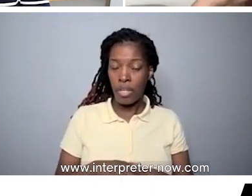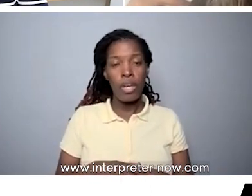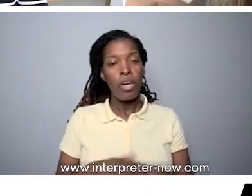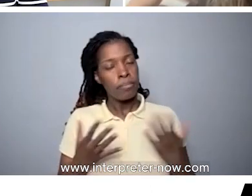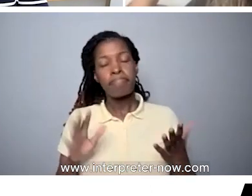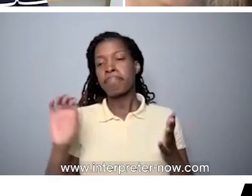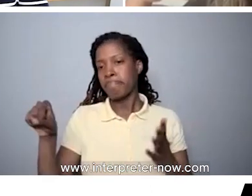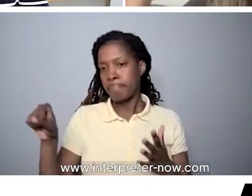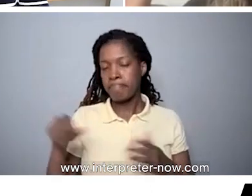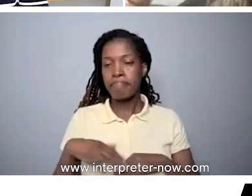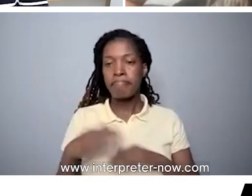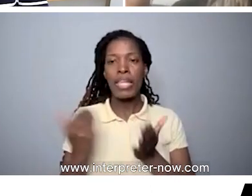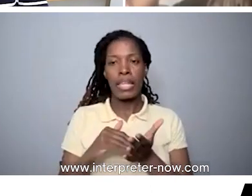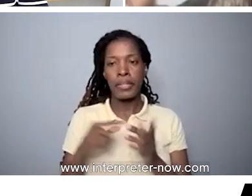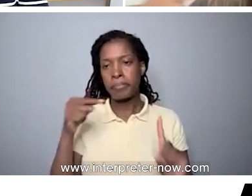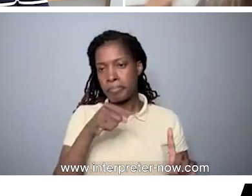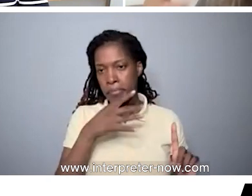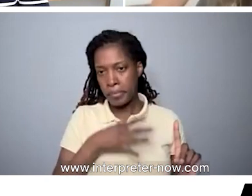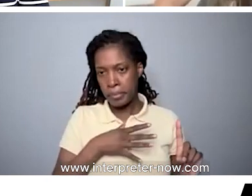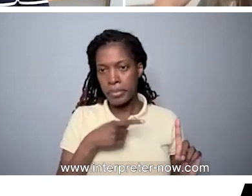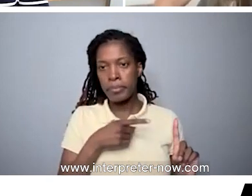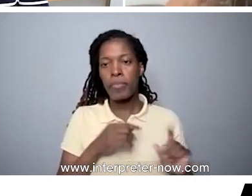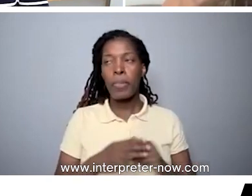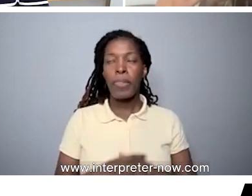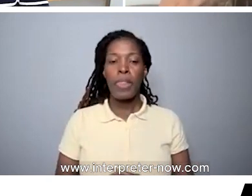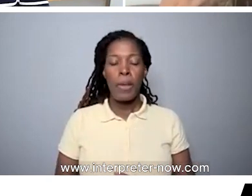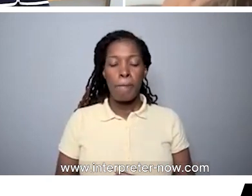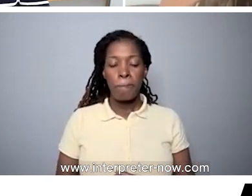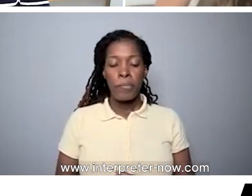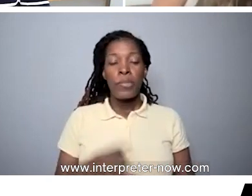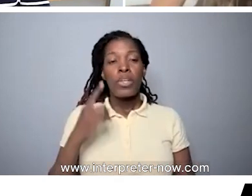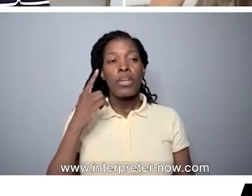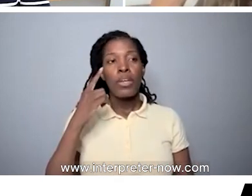is because every situation feels so